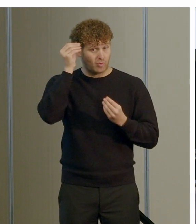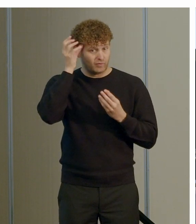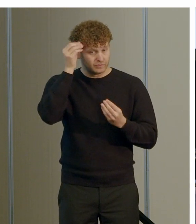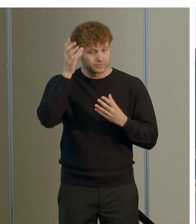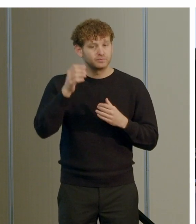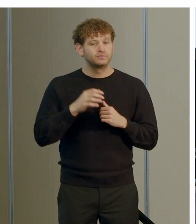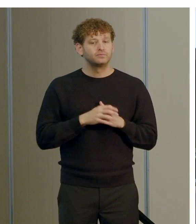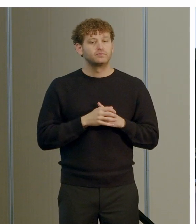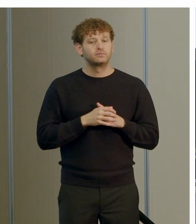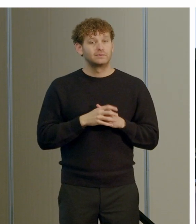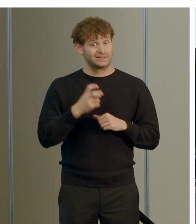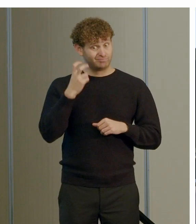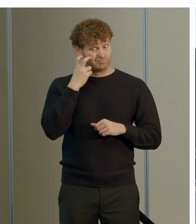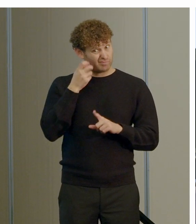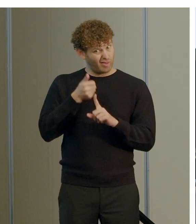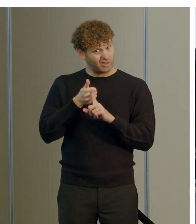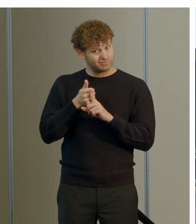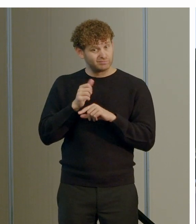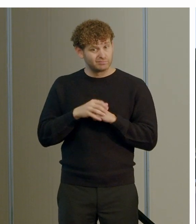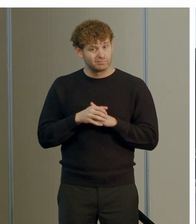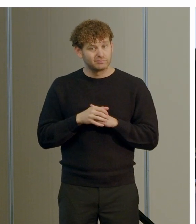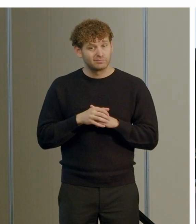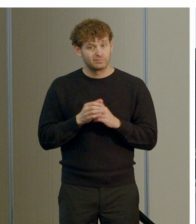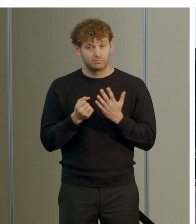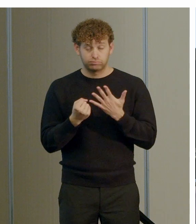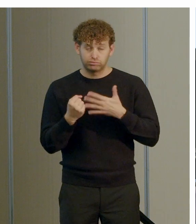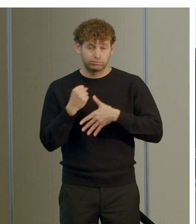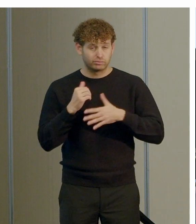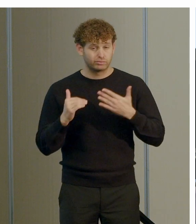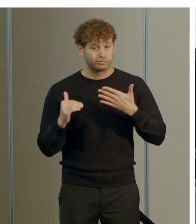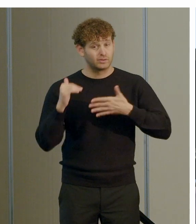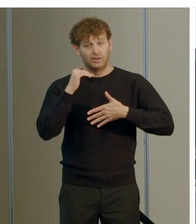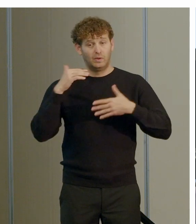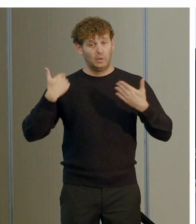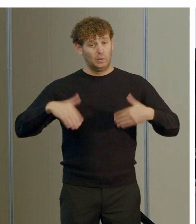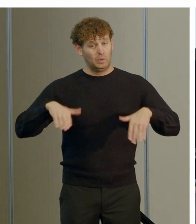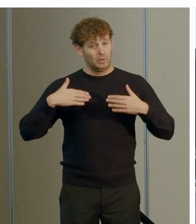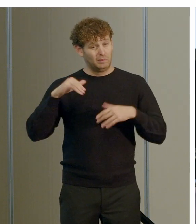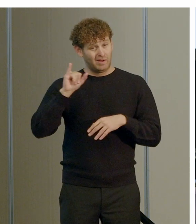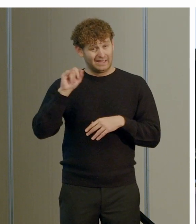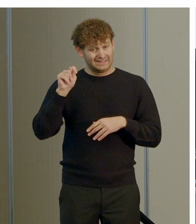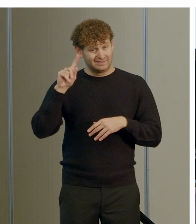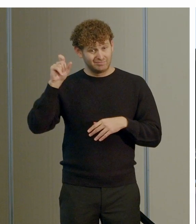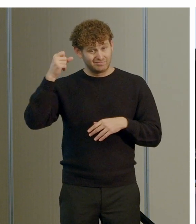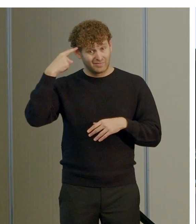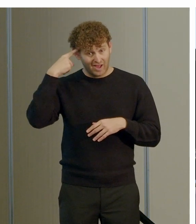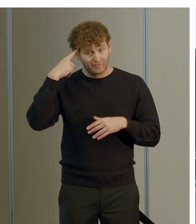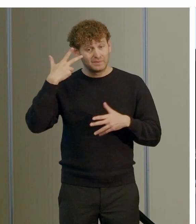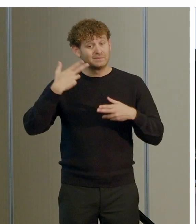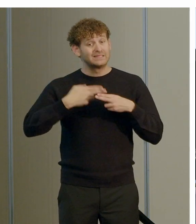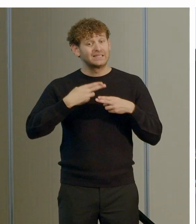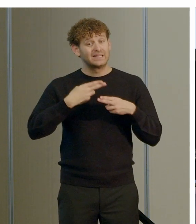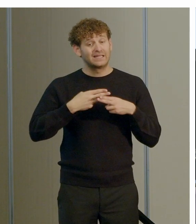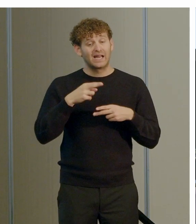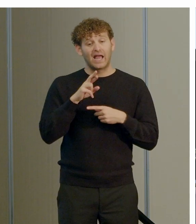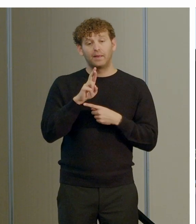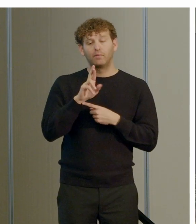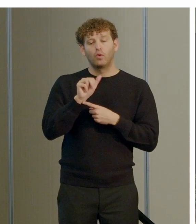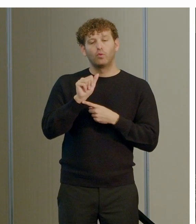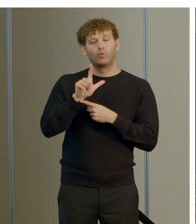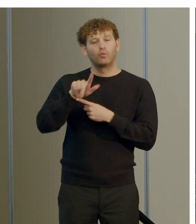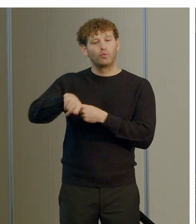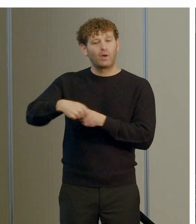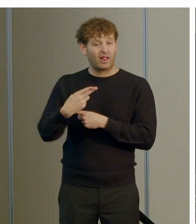is at the highest level of IT governance in the state of Washington. He's also a really good friend of mine.